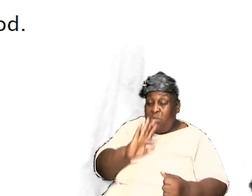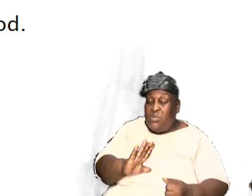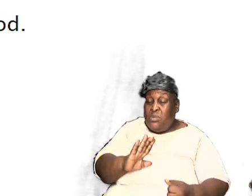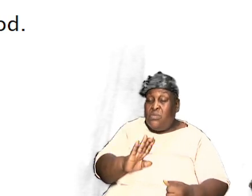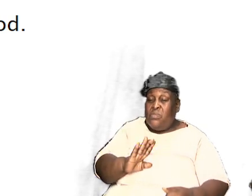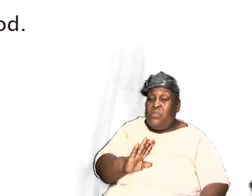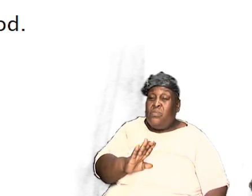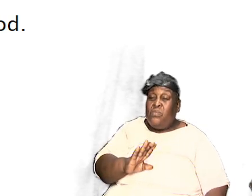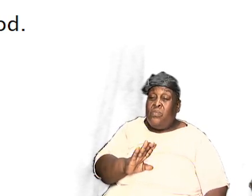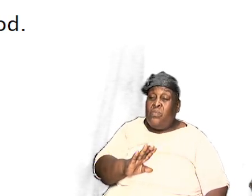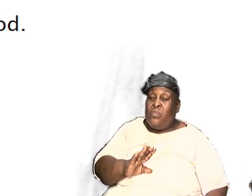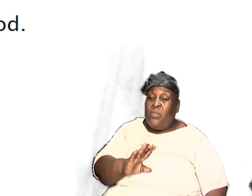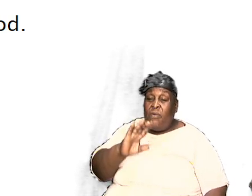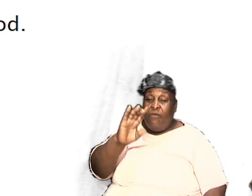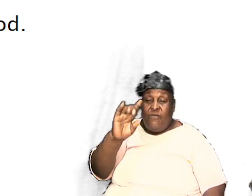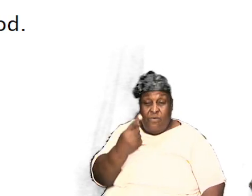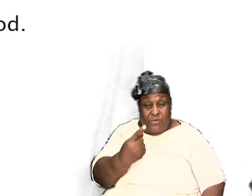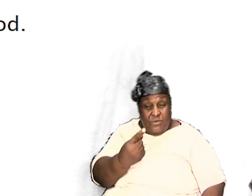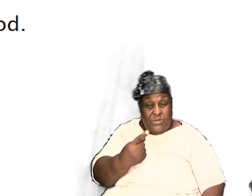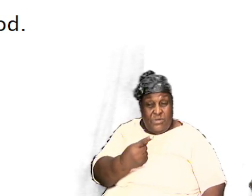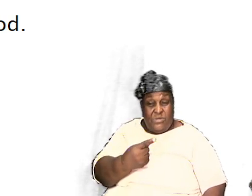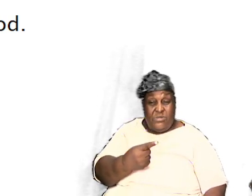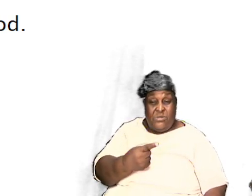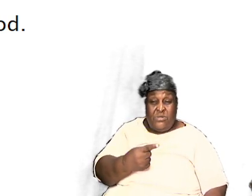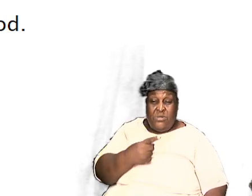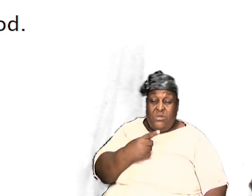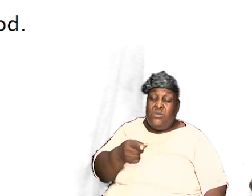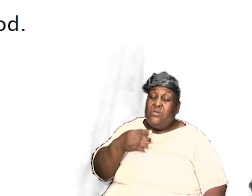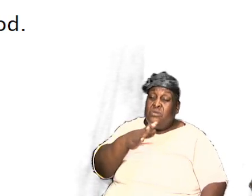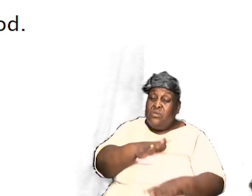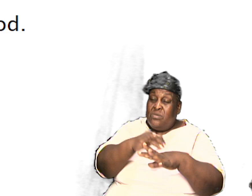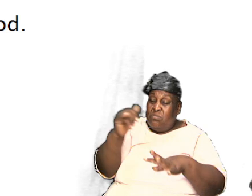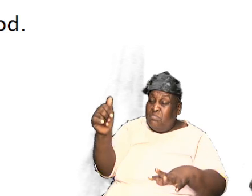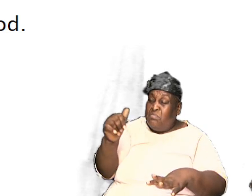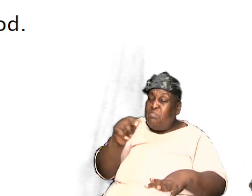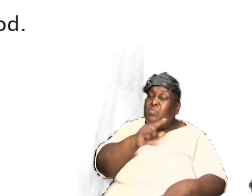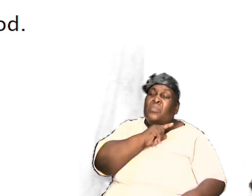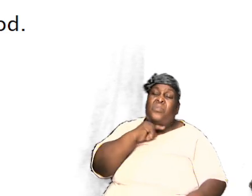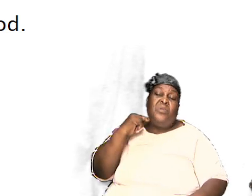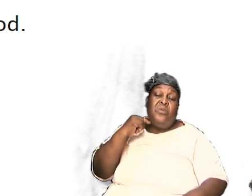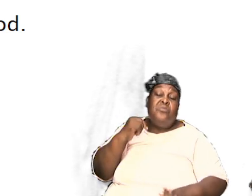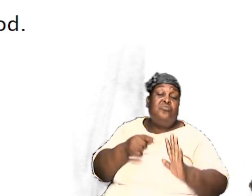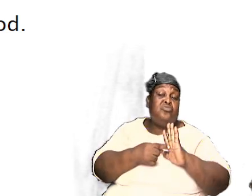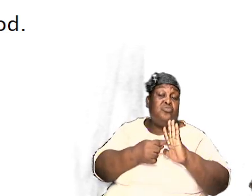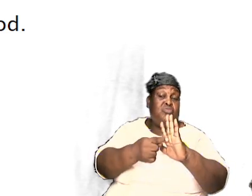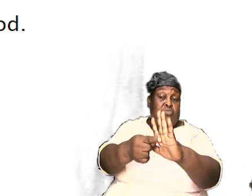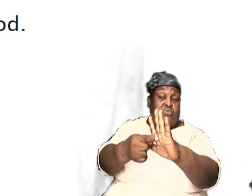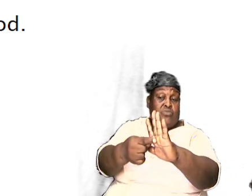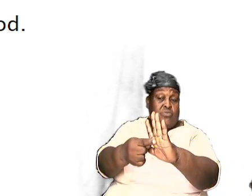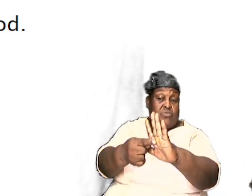first. And so what he does now is to call for the king to put on a show.